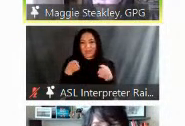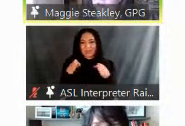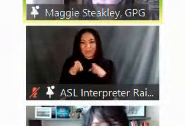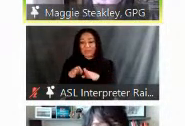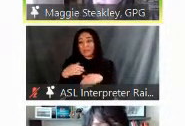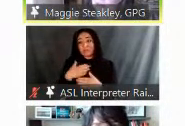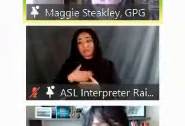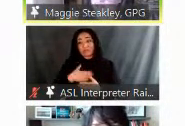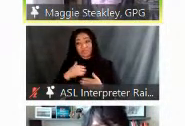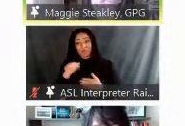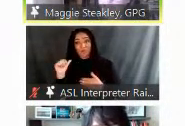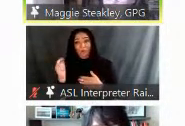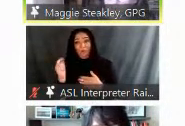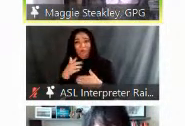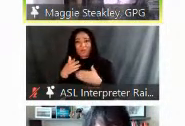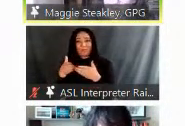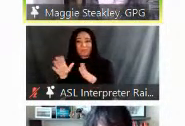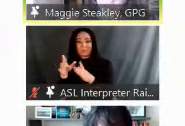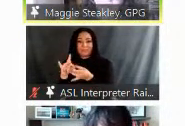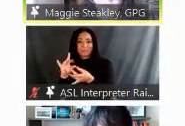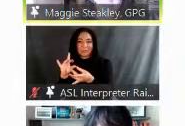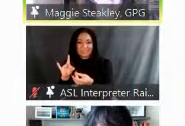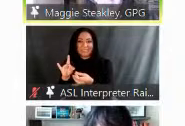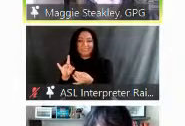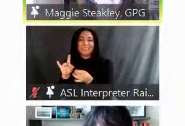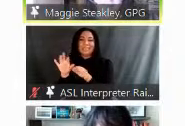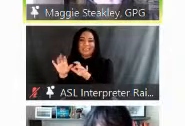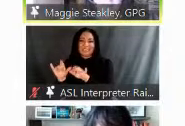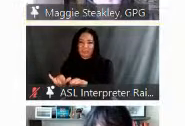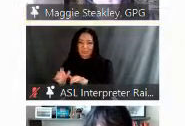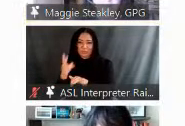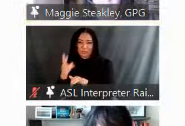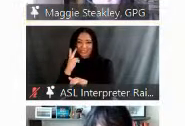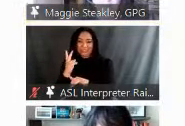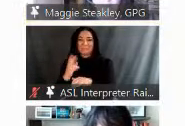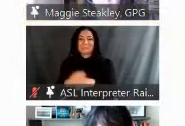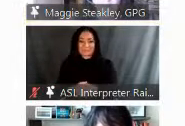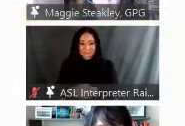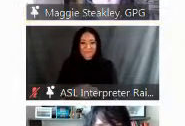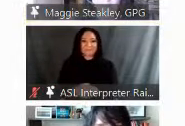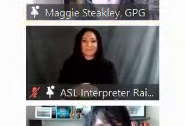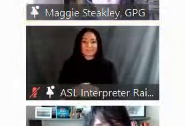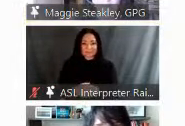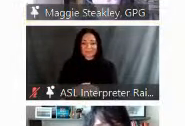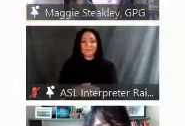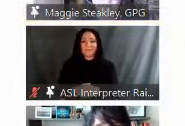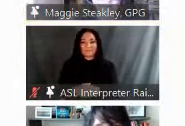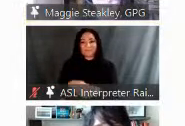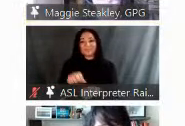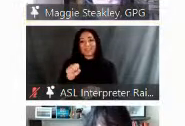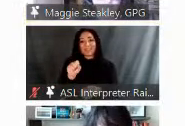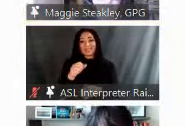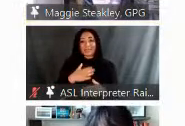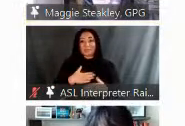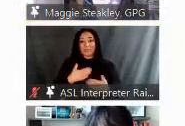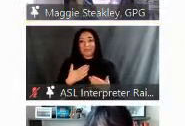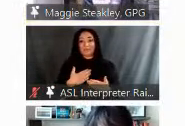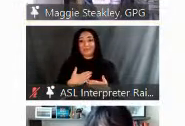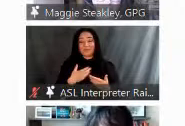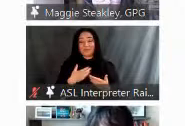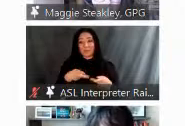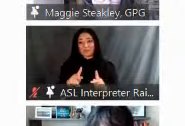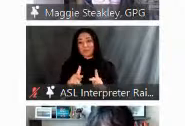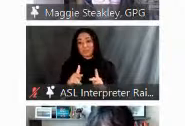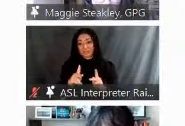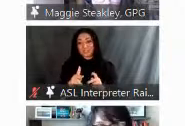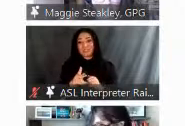and discourse comments that we're seeing come in. Samantha, to you. Yeah, so I'm grateful for the opportunity, I think, to